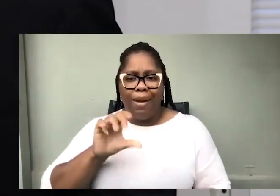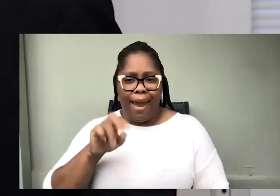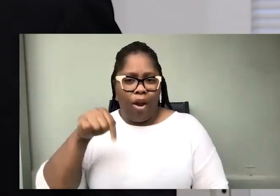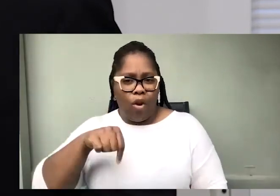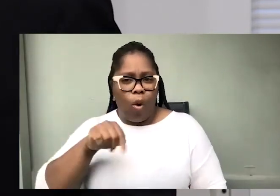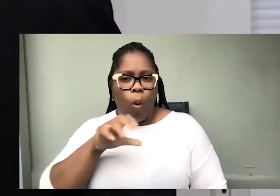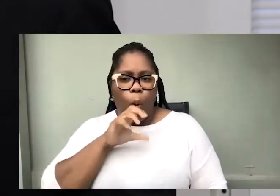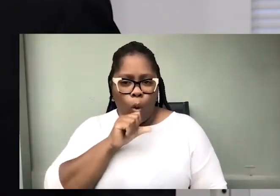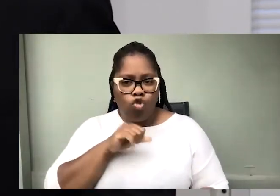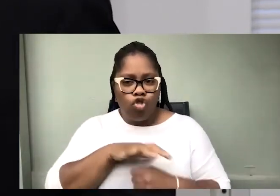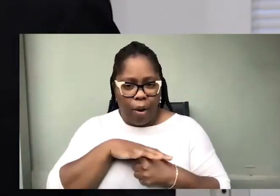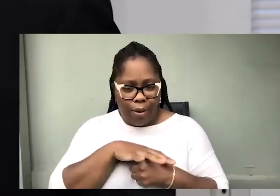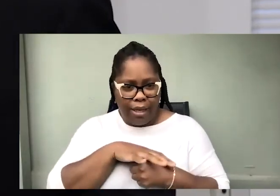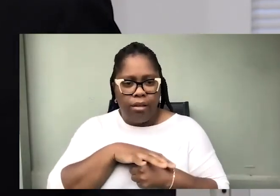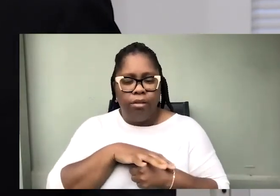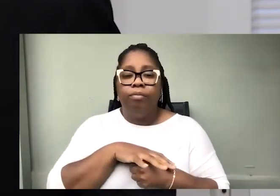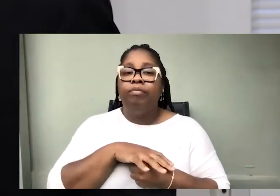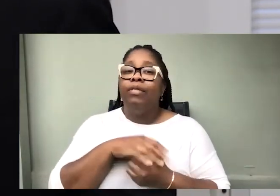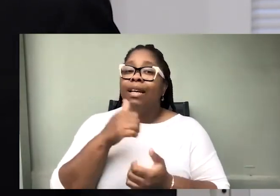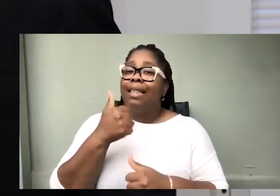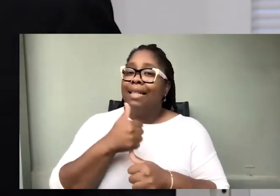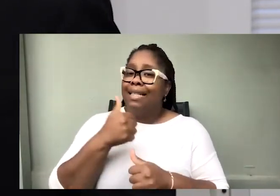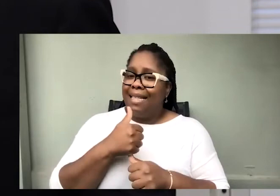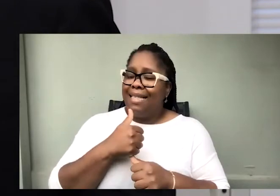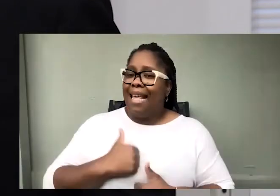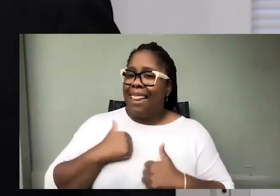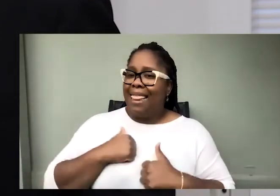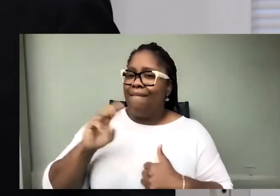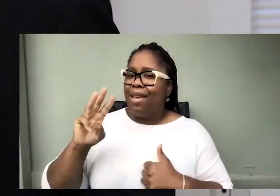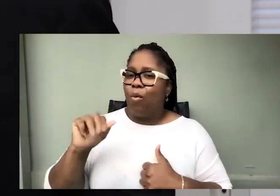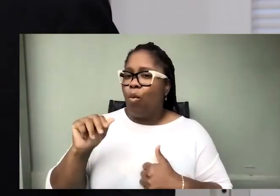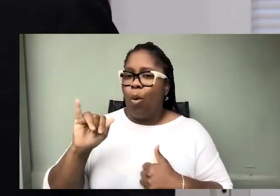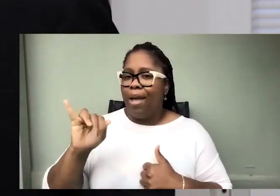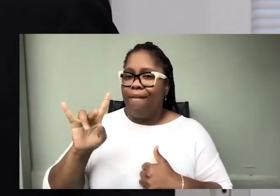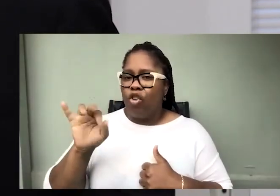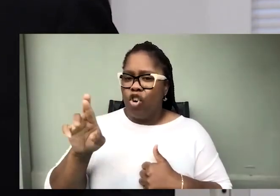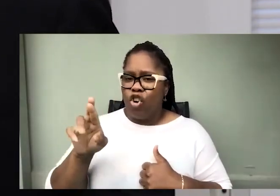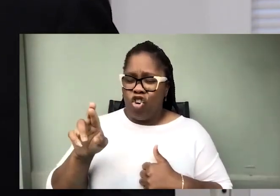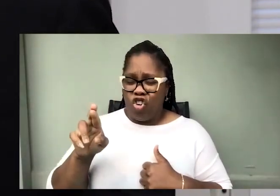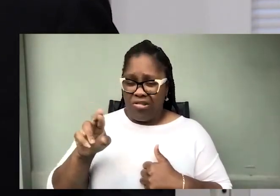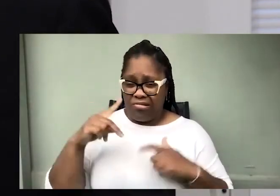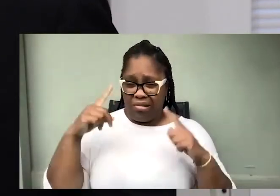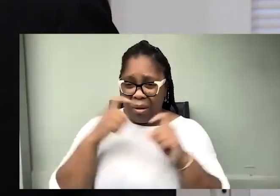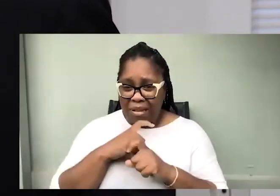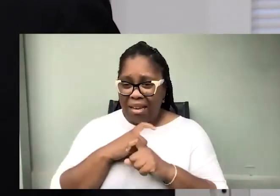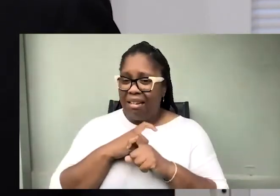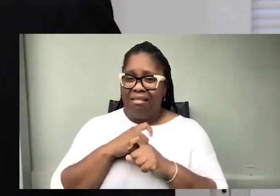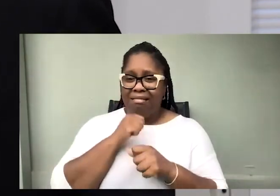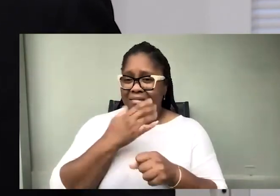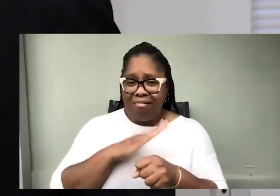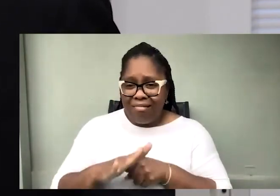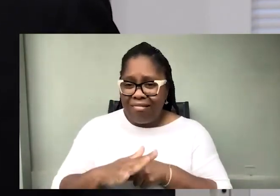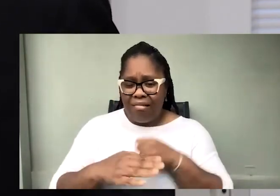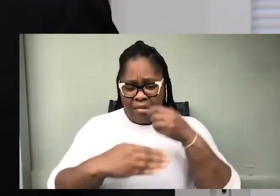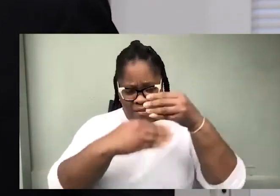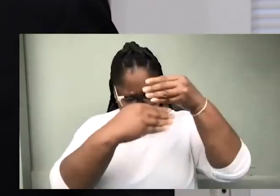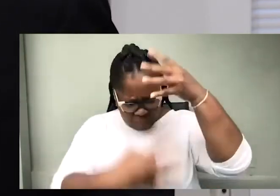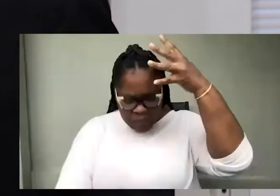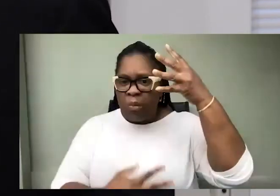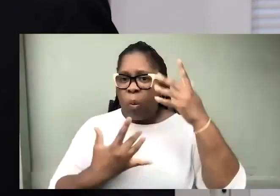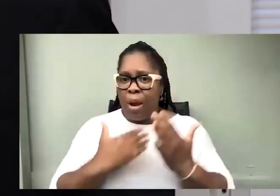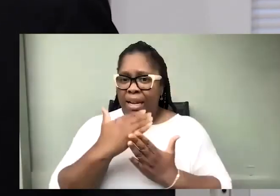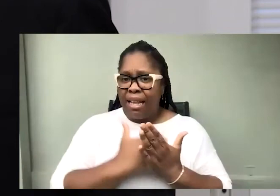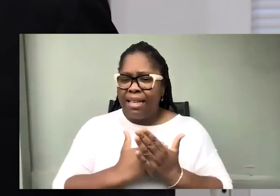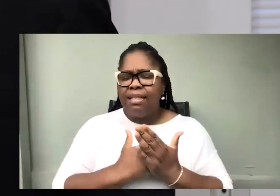The program of the assisted living waiver is cumbersome, inadequate, and has a ridiculously long waiting list. How will the local master plan